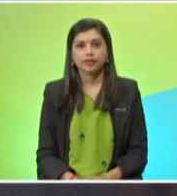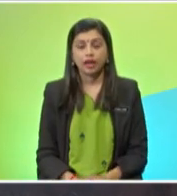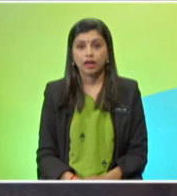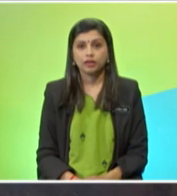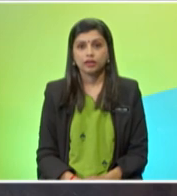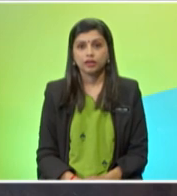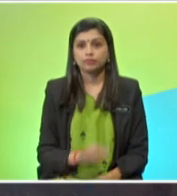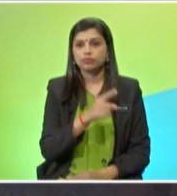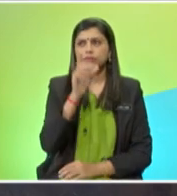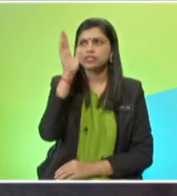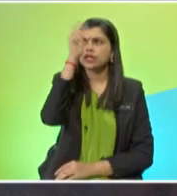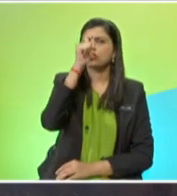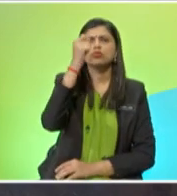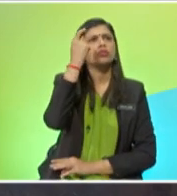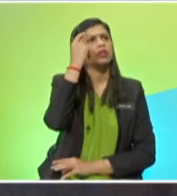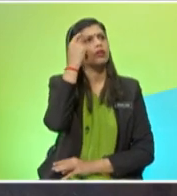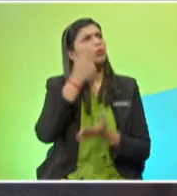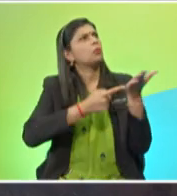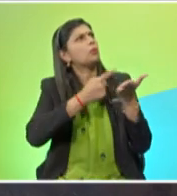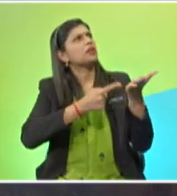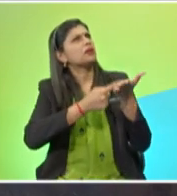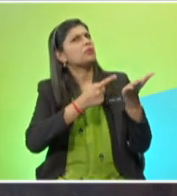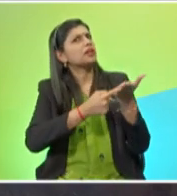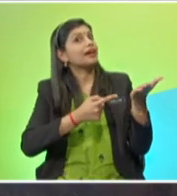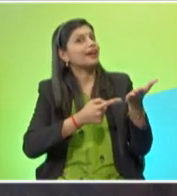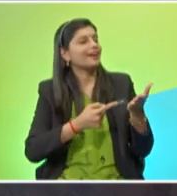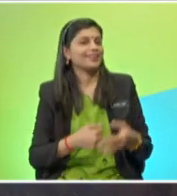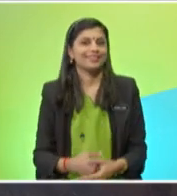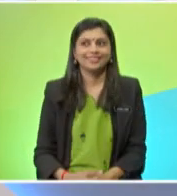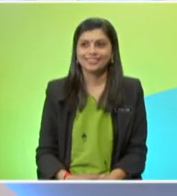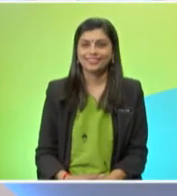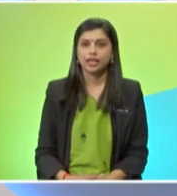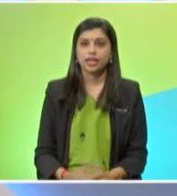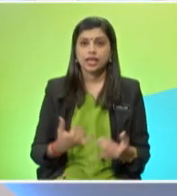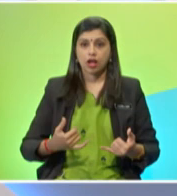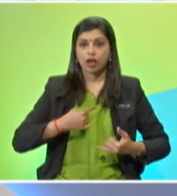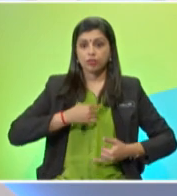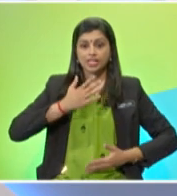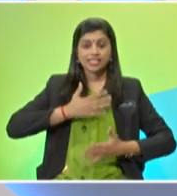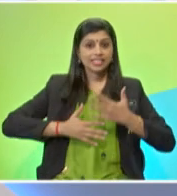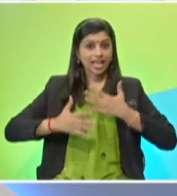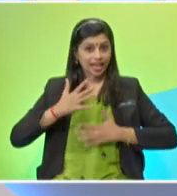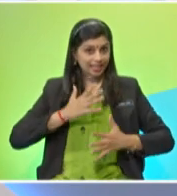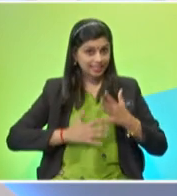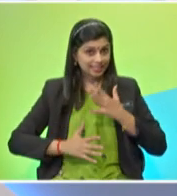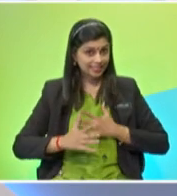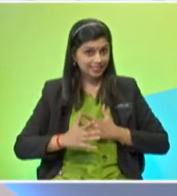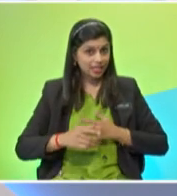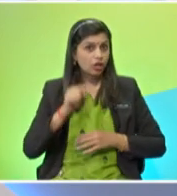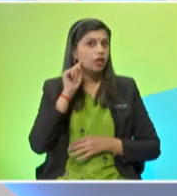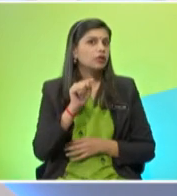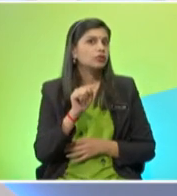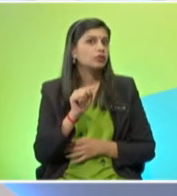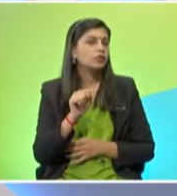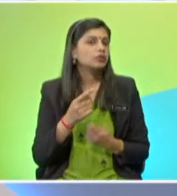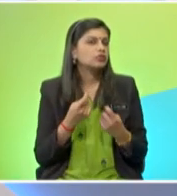it's a guessing game. It's okay. a guessing game, so get ready. I'll read the description of the things, the items. And Hanif will try